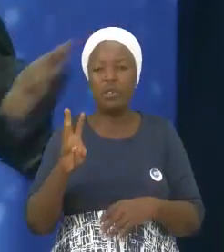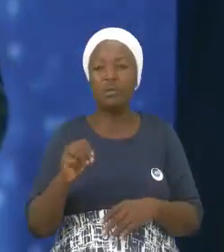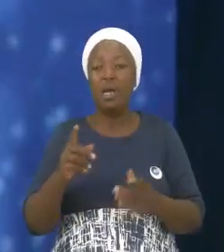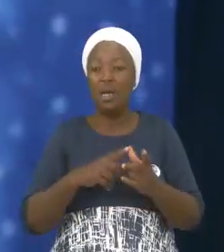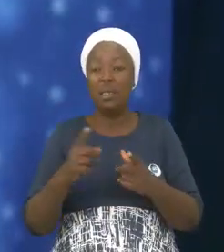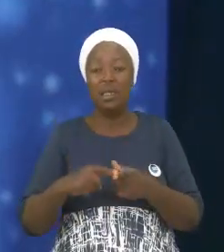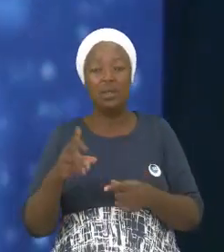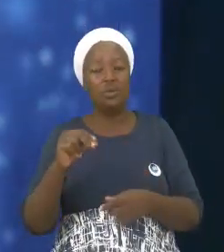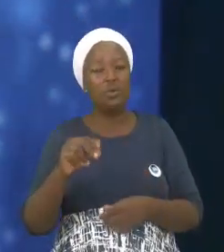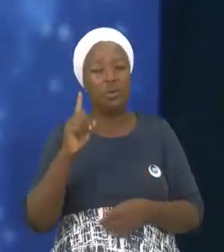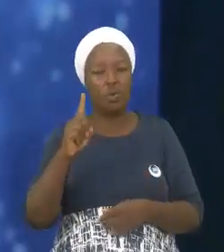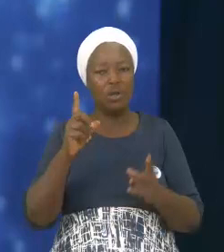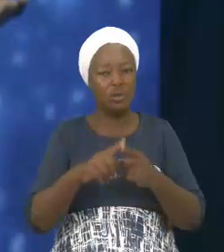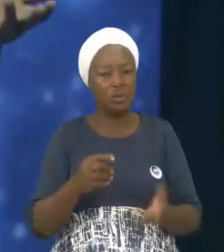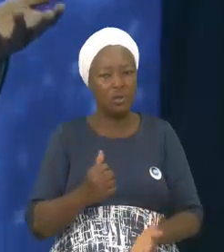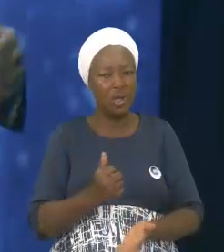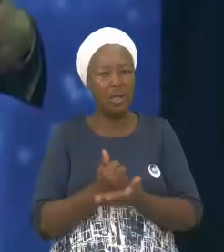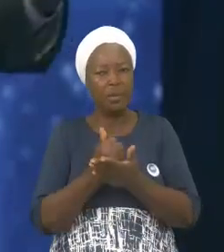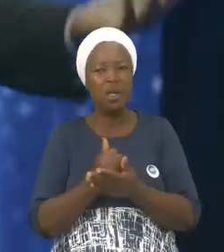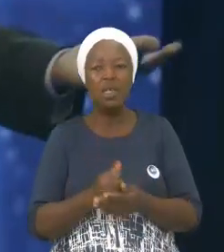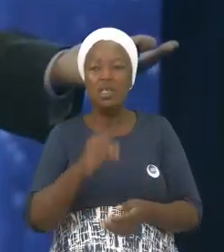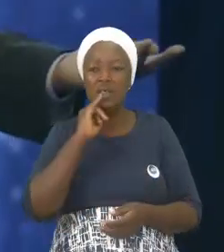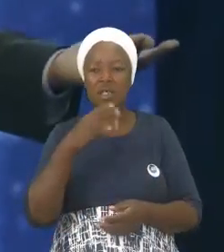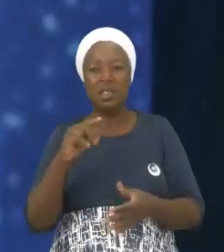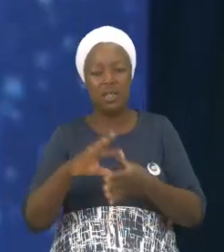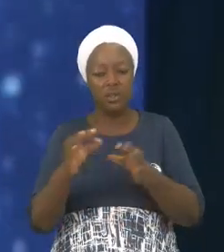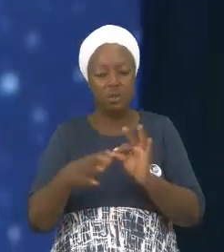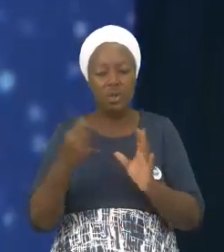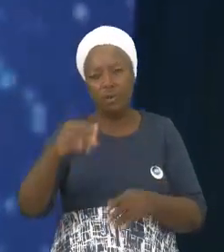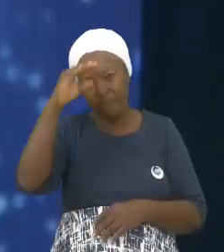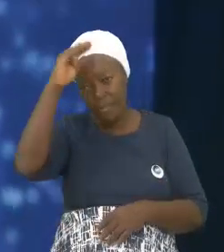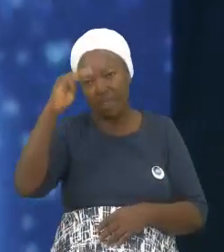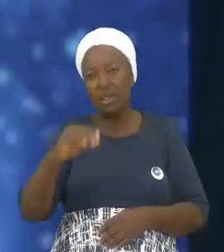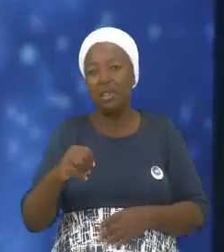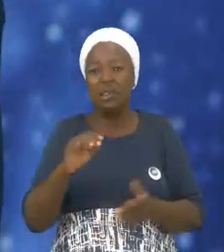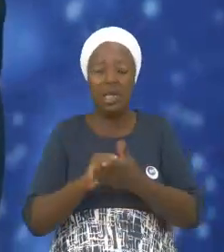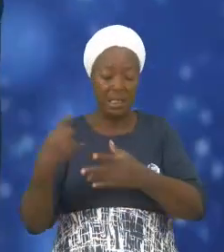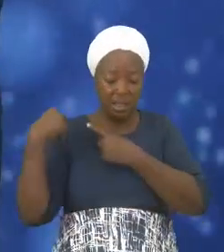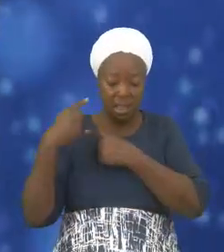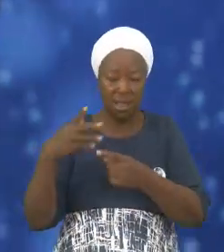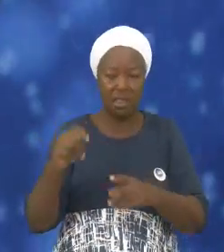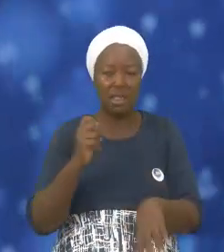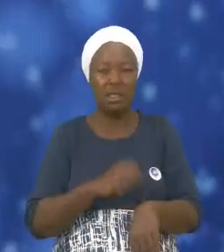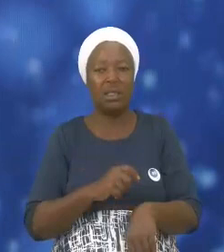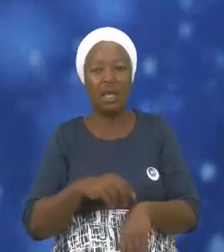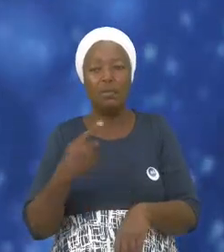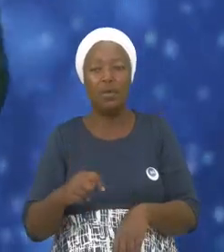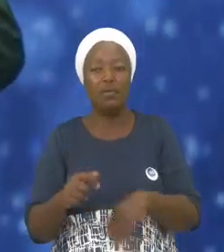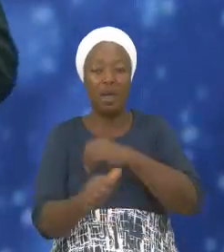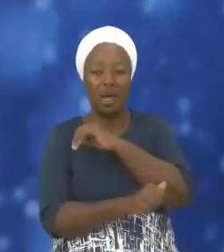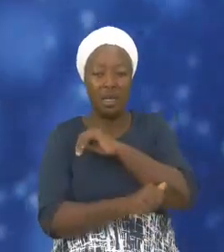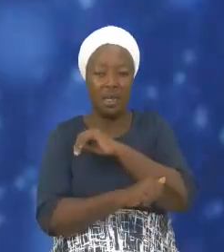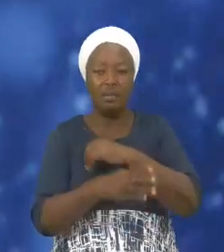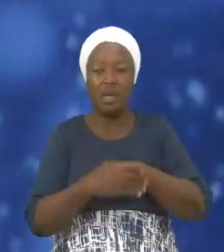no one to help. It's the story of humanity, that since the time of Adam and